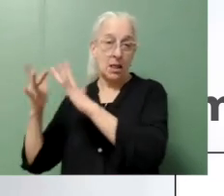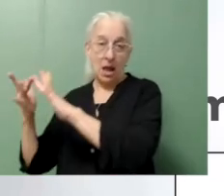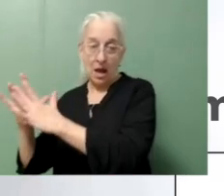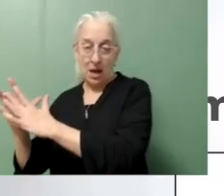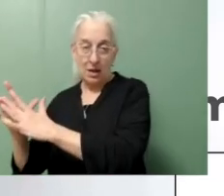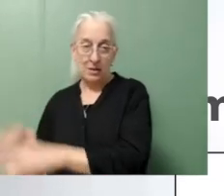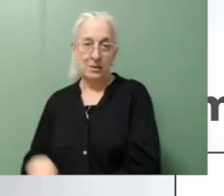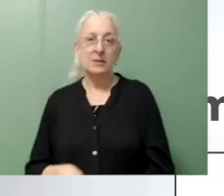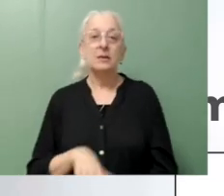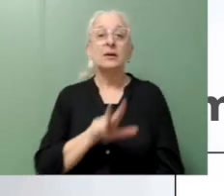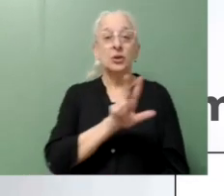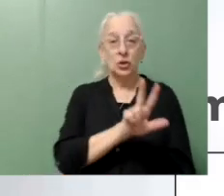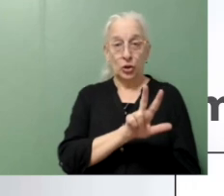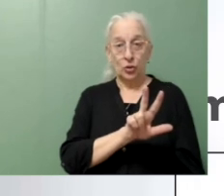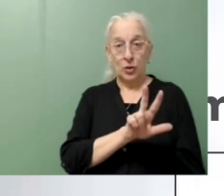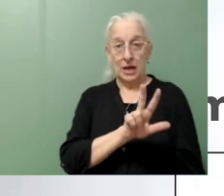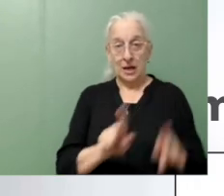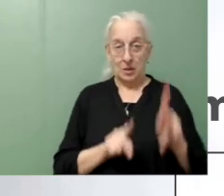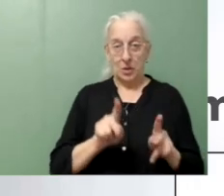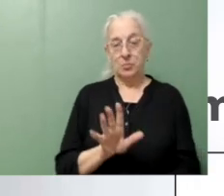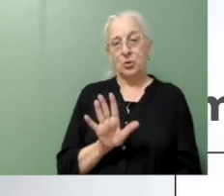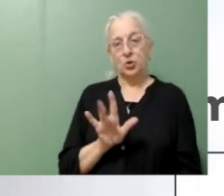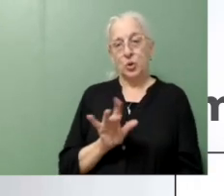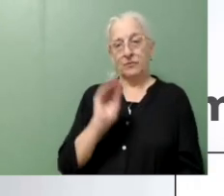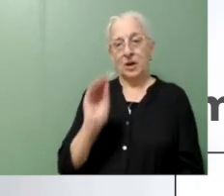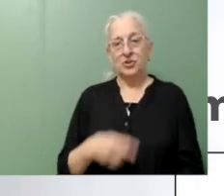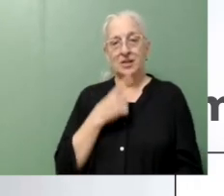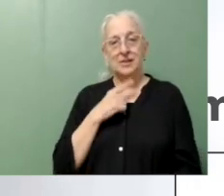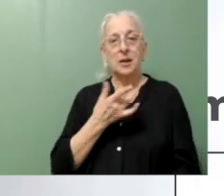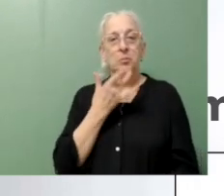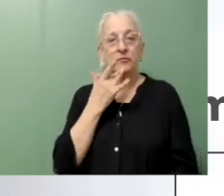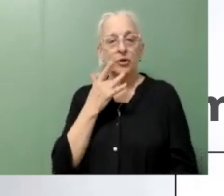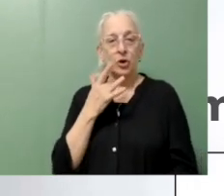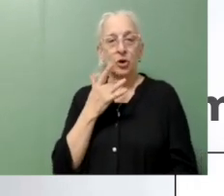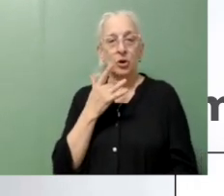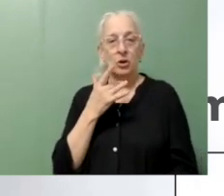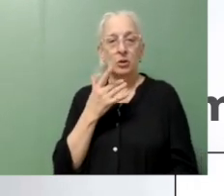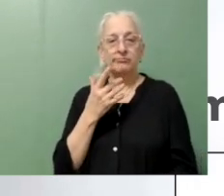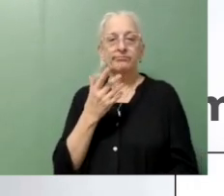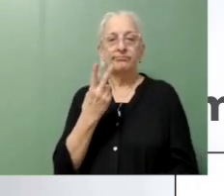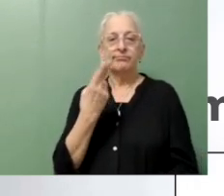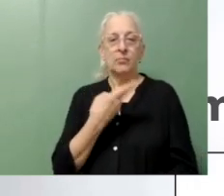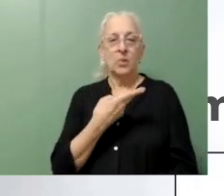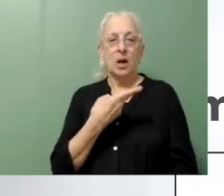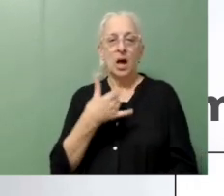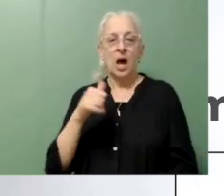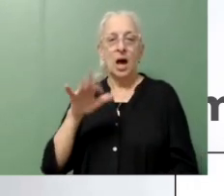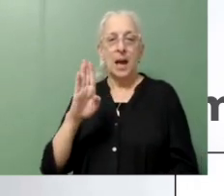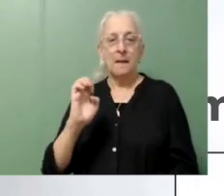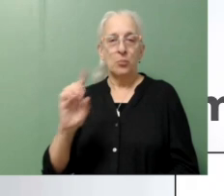25% or 3 people said they preferred a hybrid meeting where people could choose to attend in person or